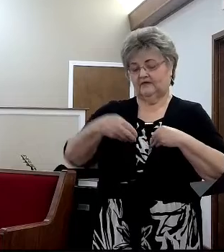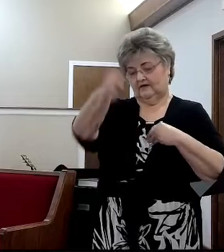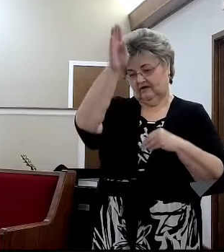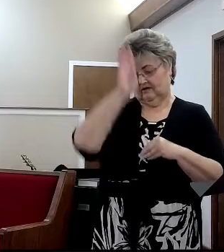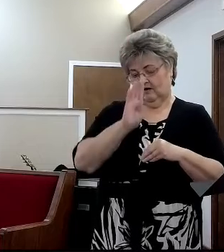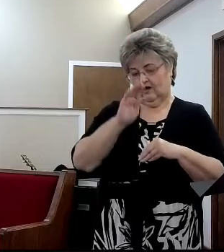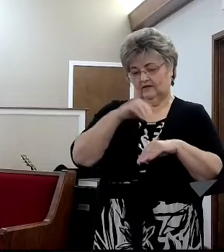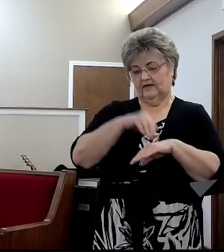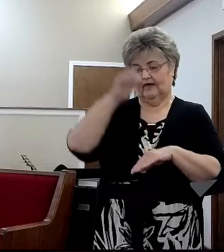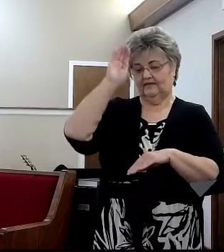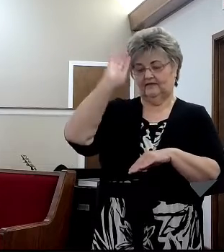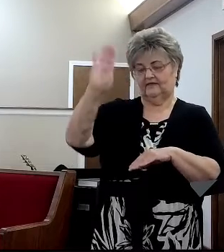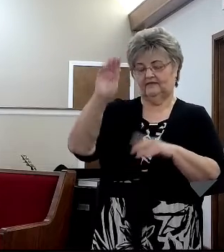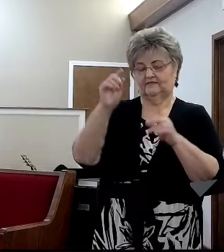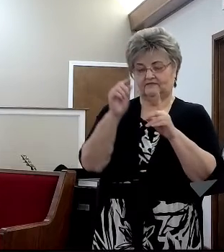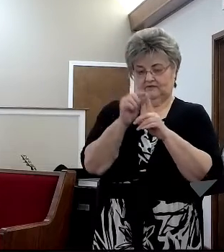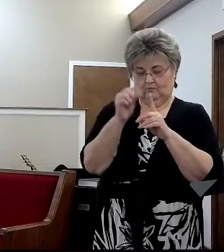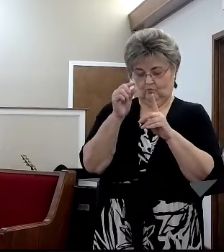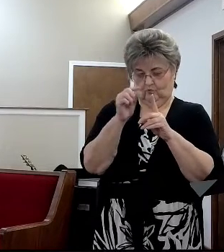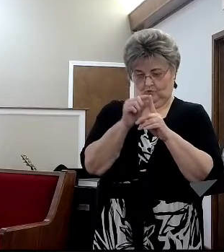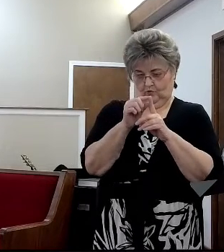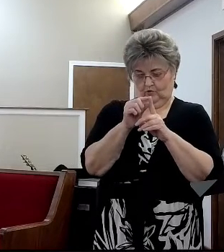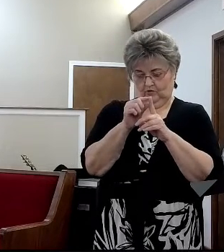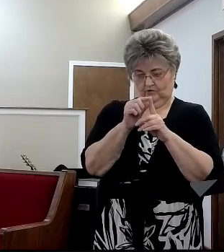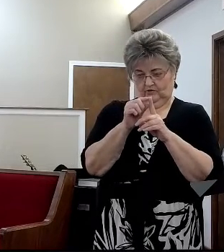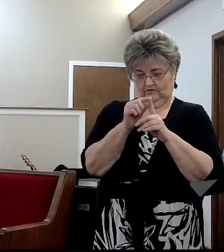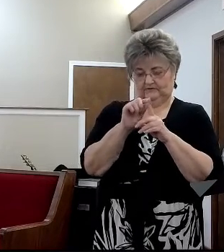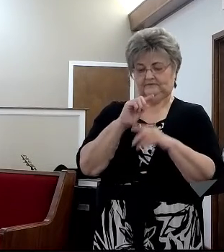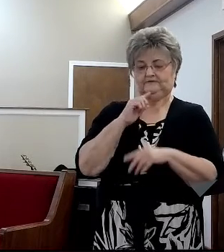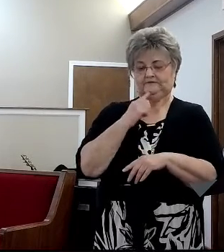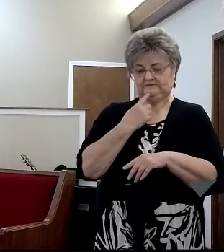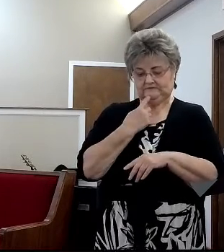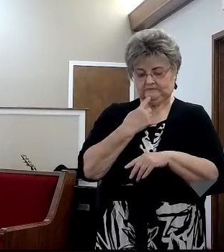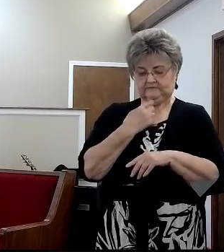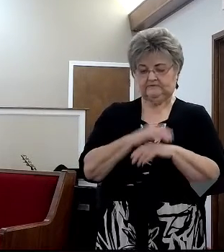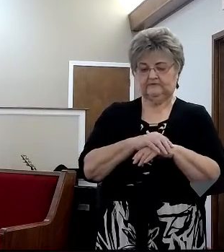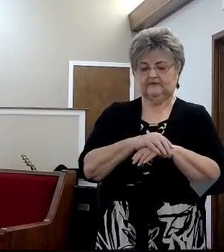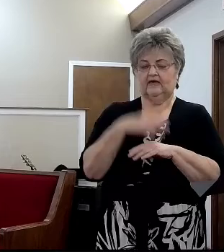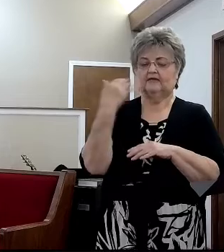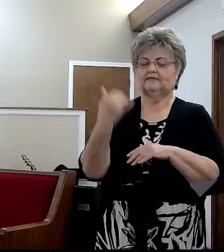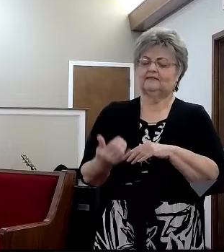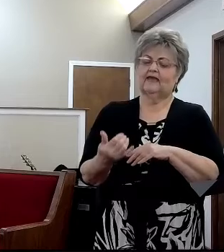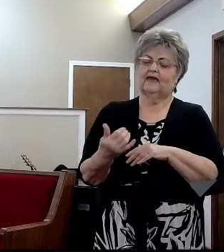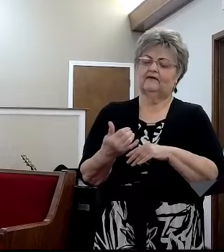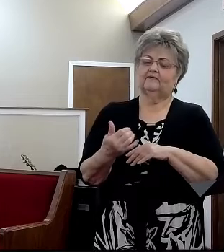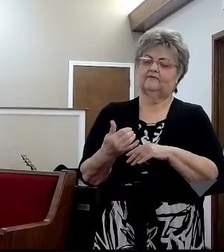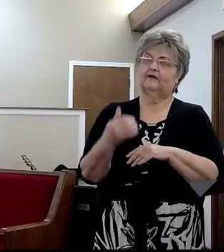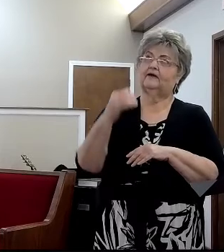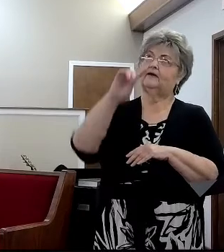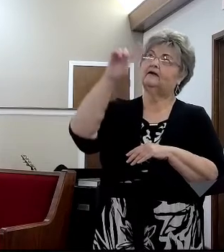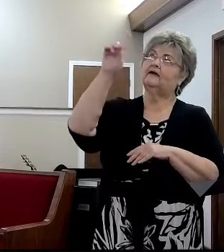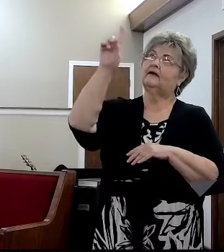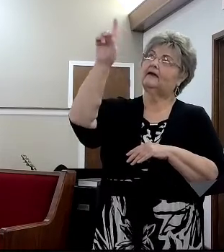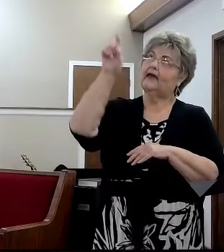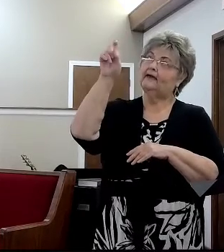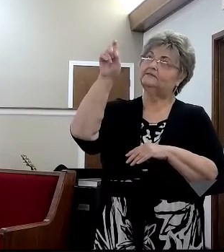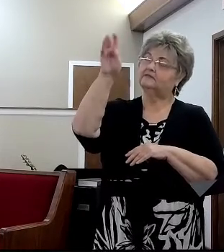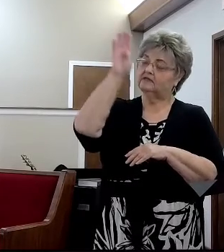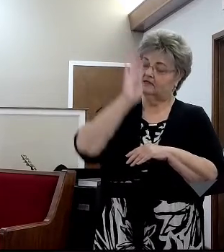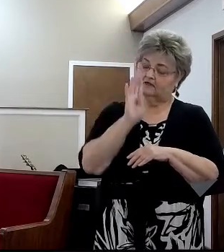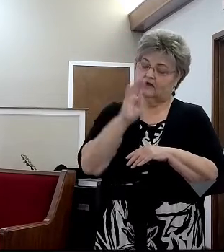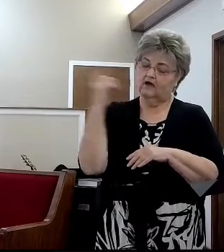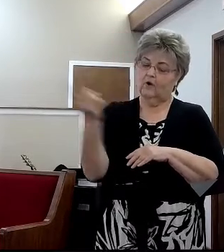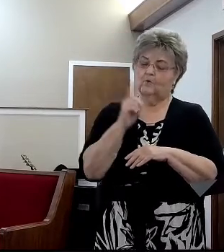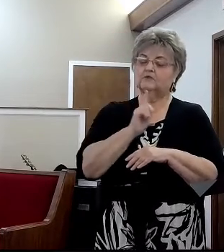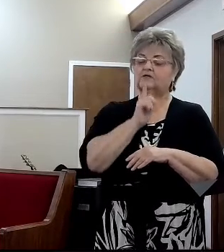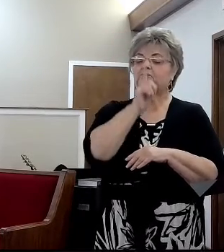hands, seriously. So that's the first part. Now let's talk about asking God, the second A. The only